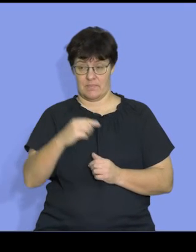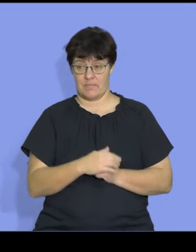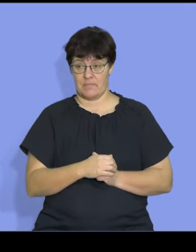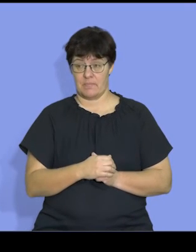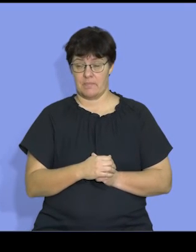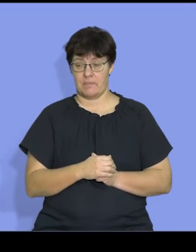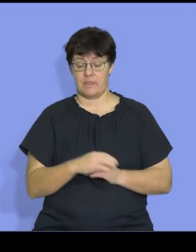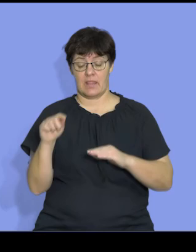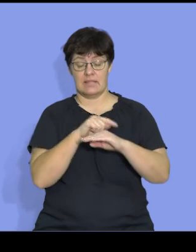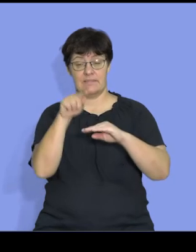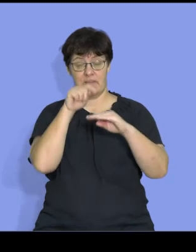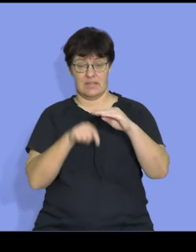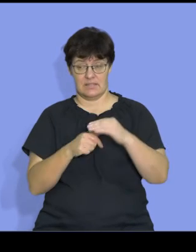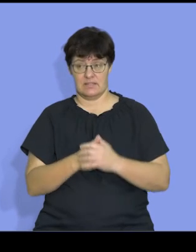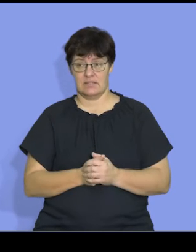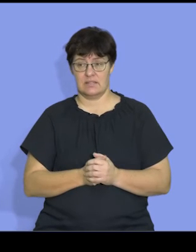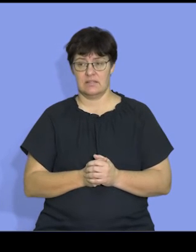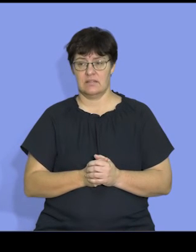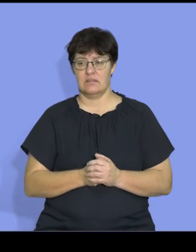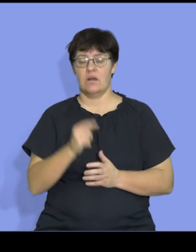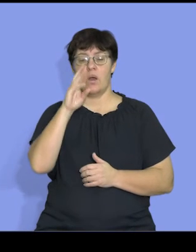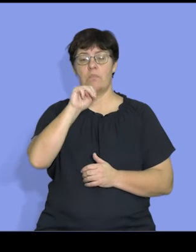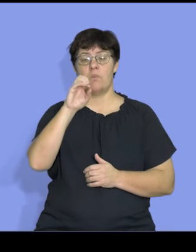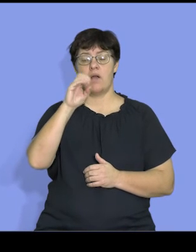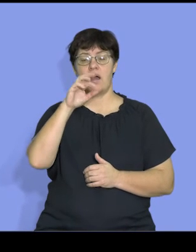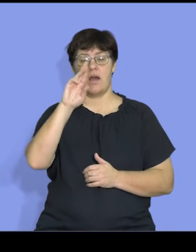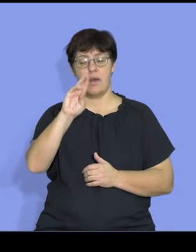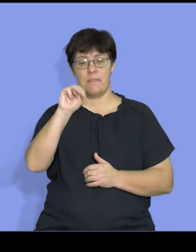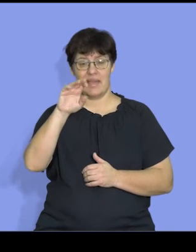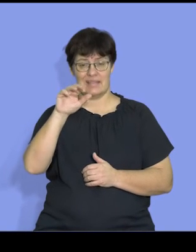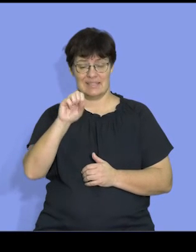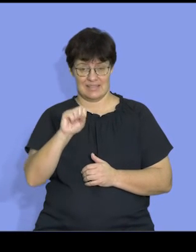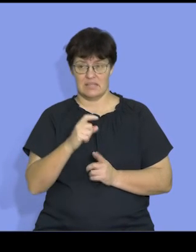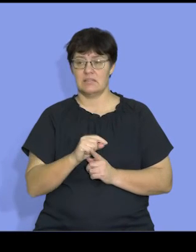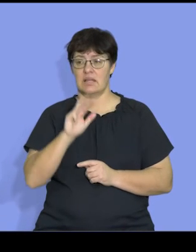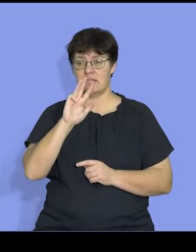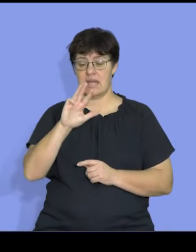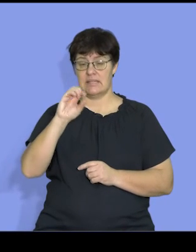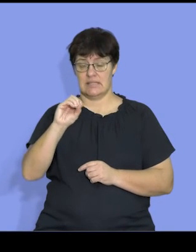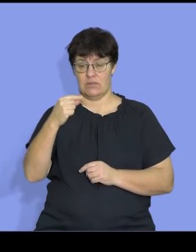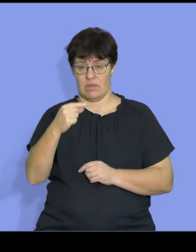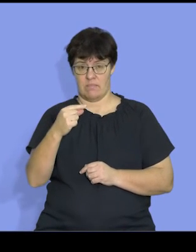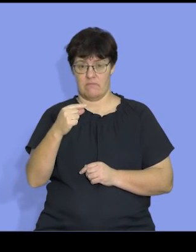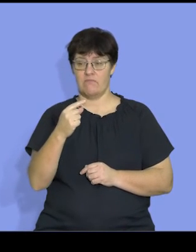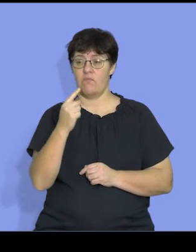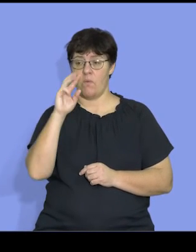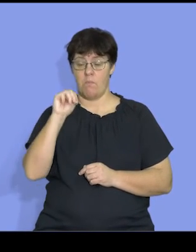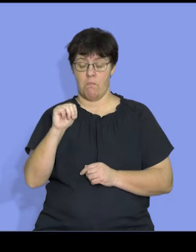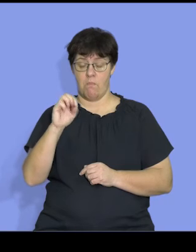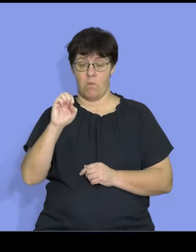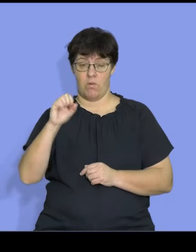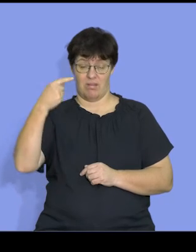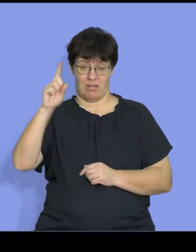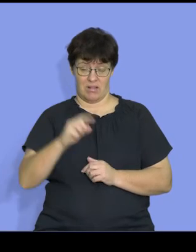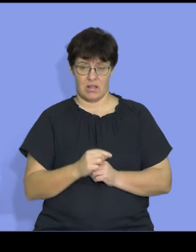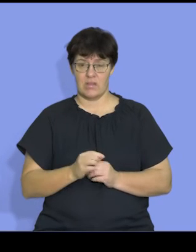right? Divided by, what's the molar mass of oxalic acid? 90 grams per mole, right? And then